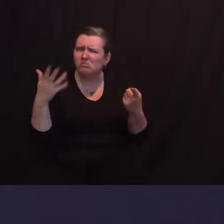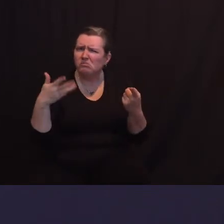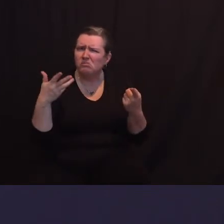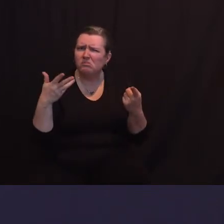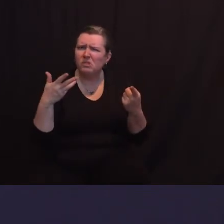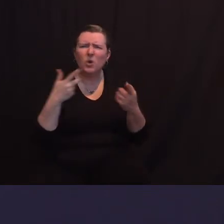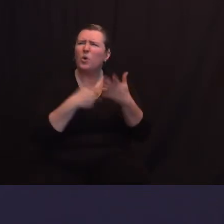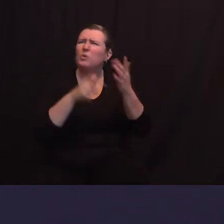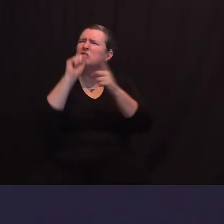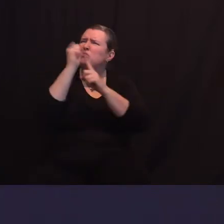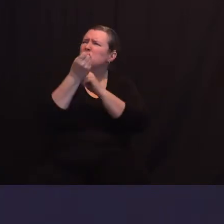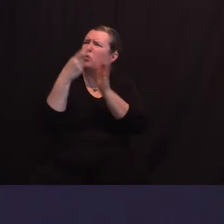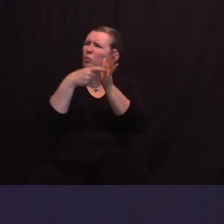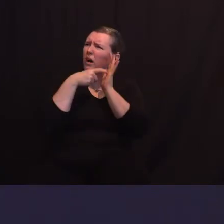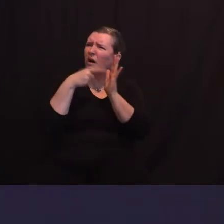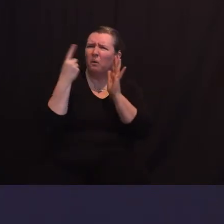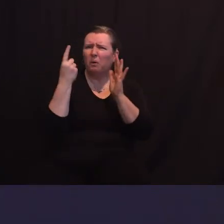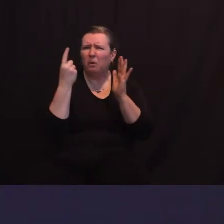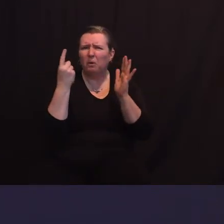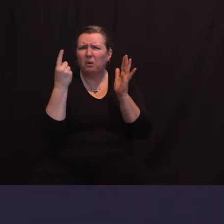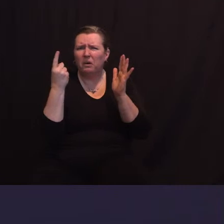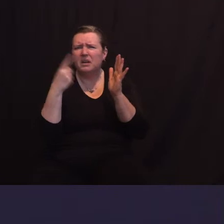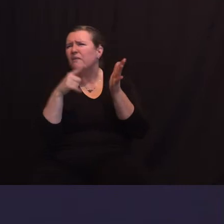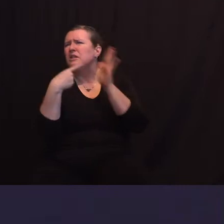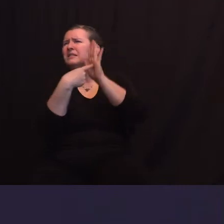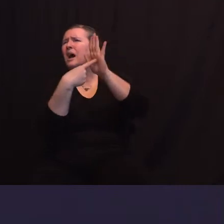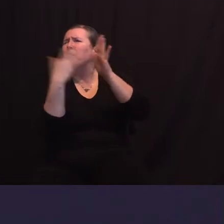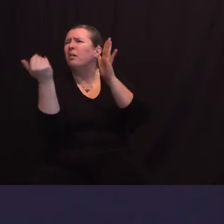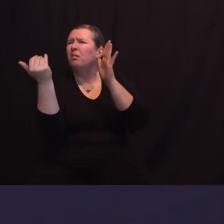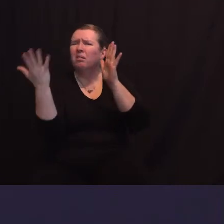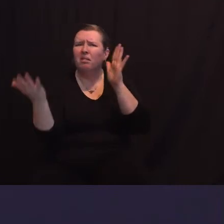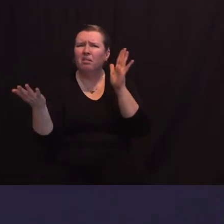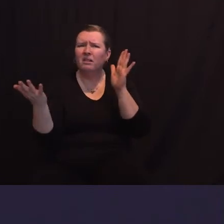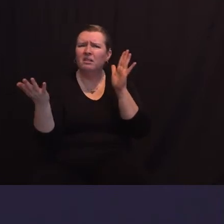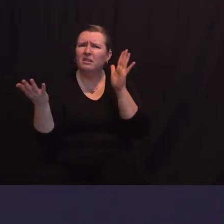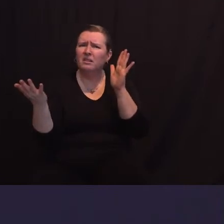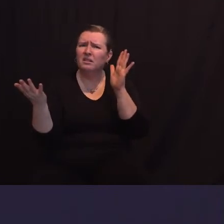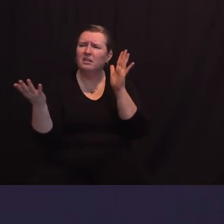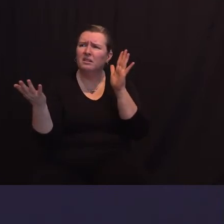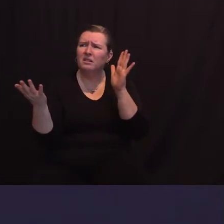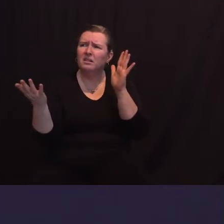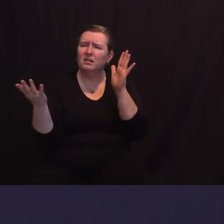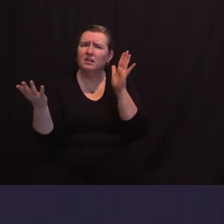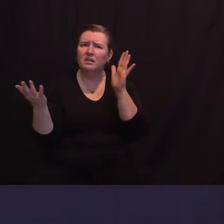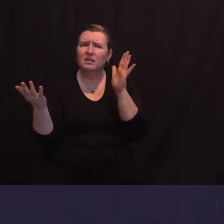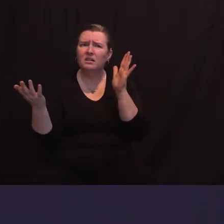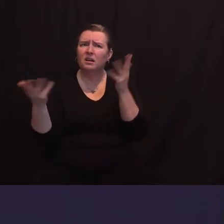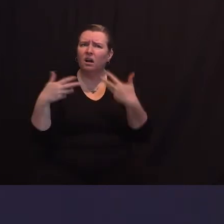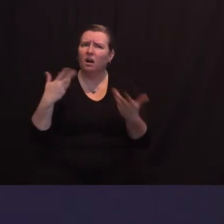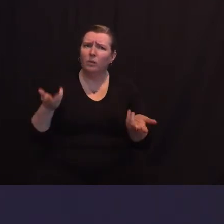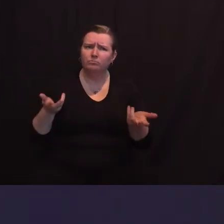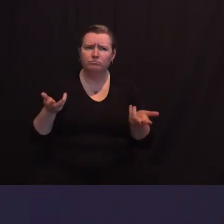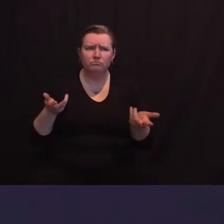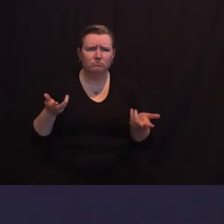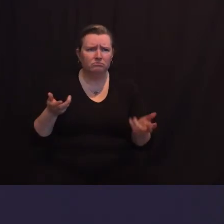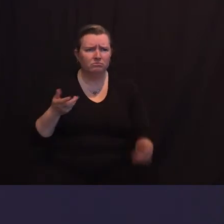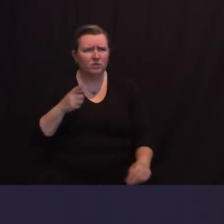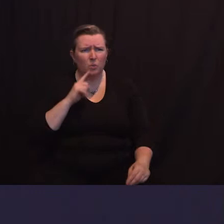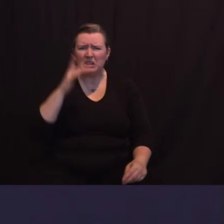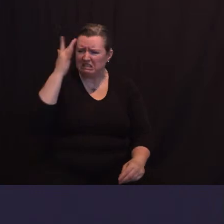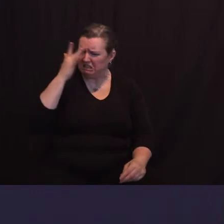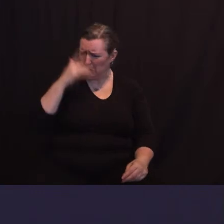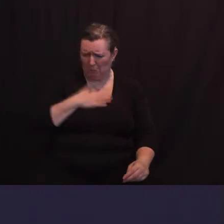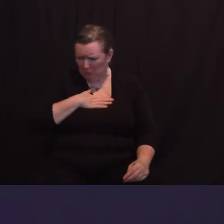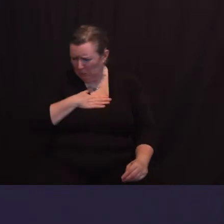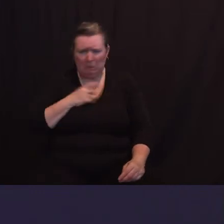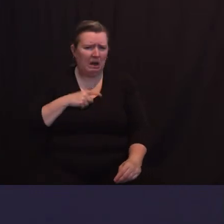of symptoms do you need to have now to be able to say, boy, I better go to the hospital? Thank you.